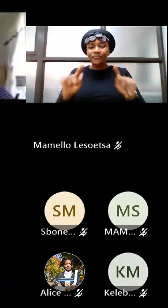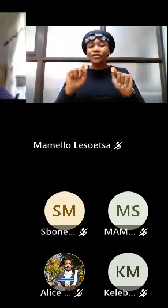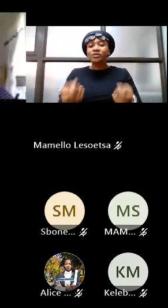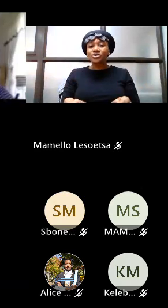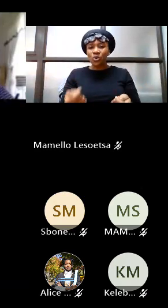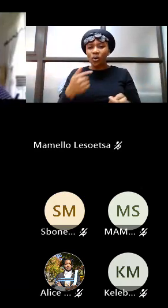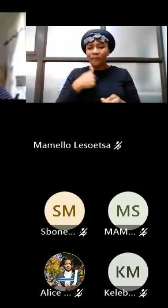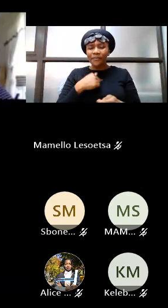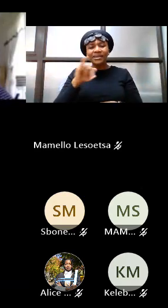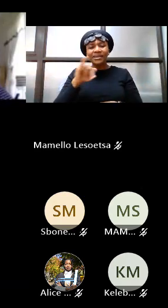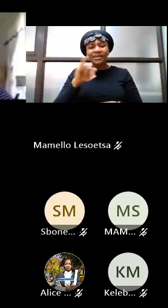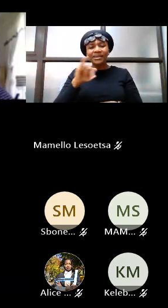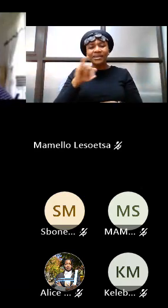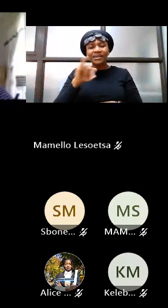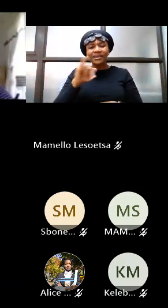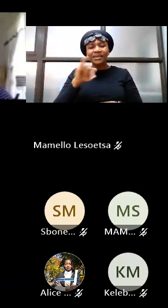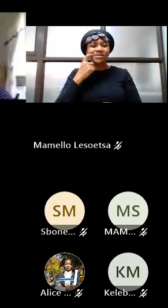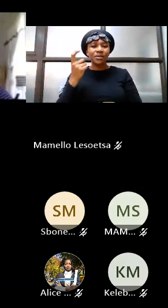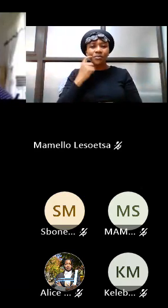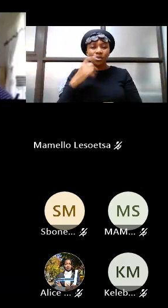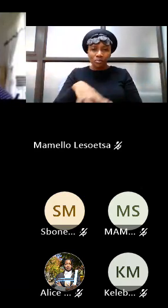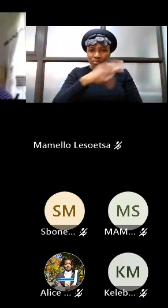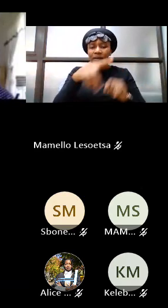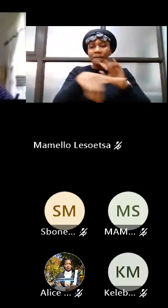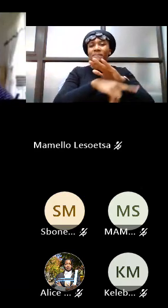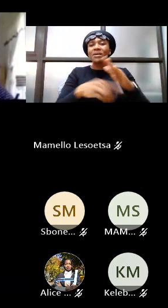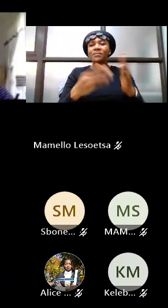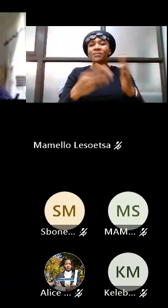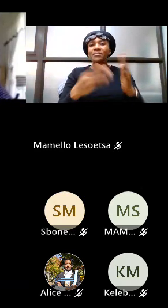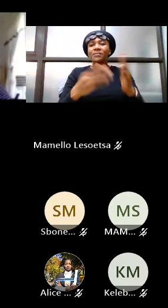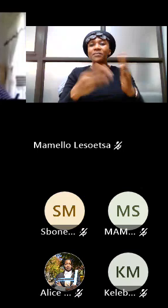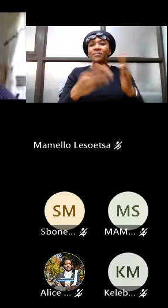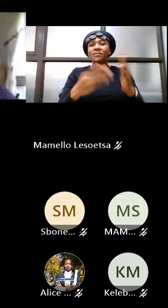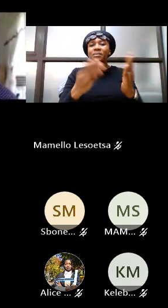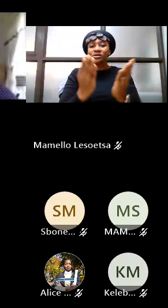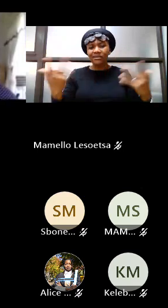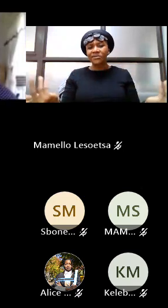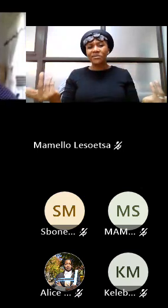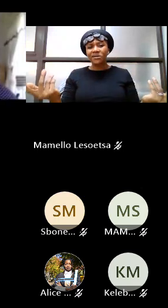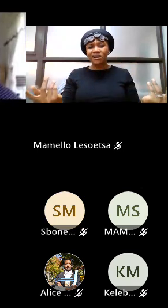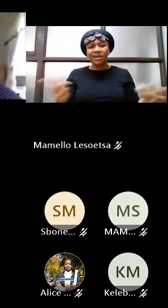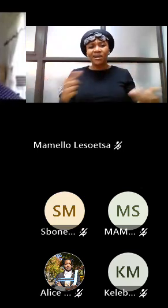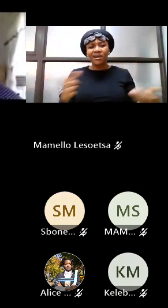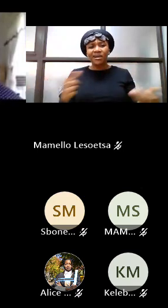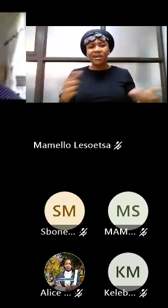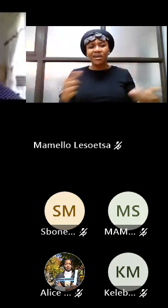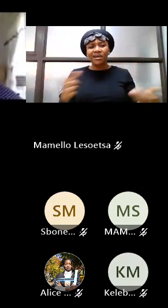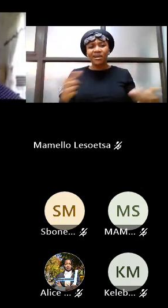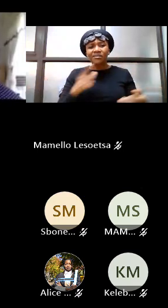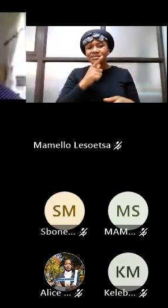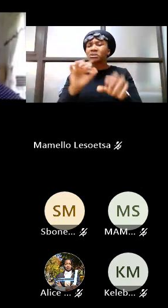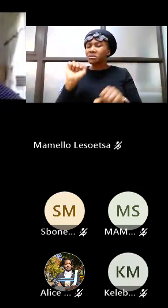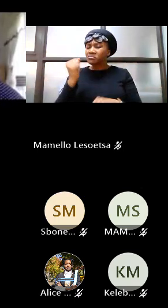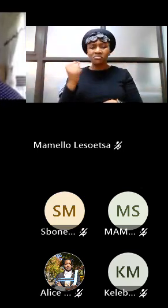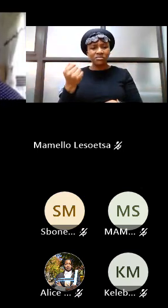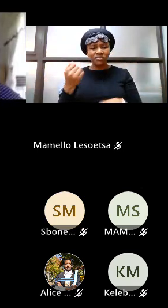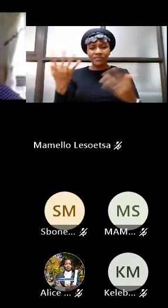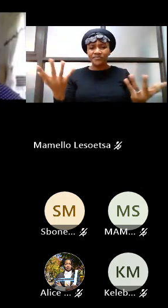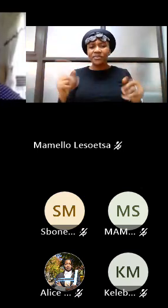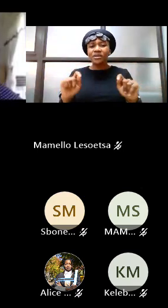I just did a simple thing, went to the primary school, took one of their desks. Like, it's not that deep, but doesn't have to be that deep. And